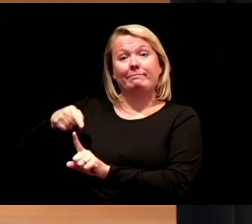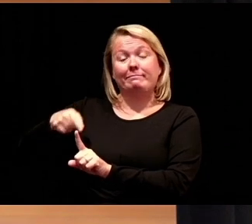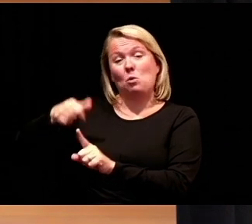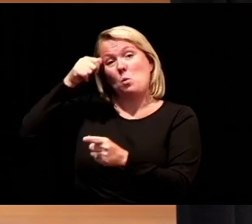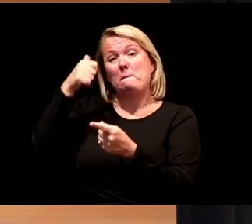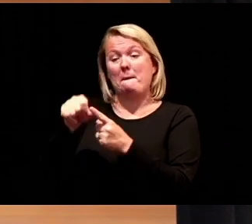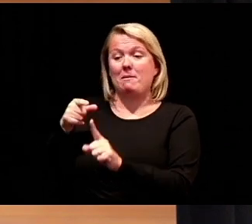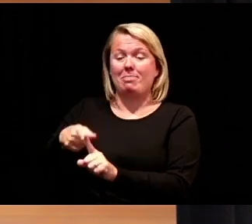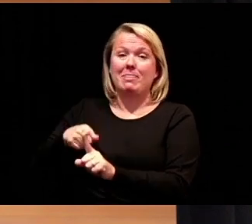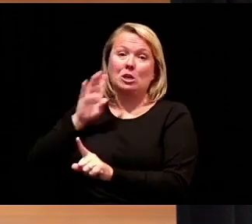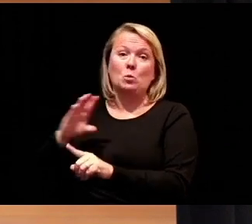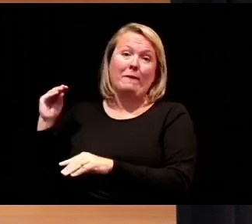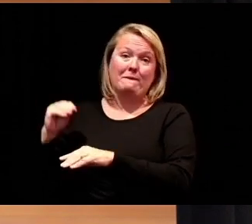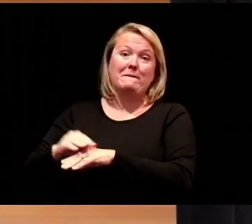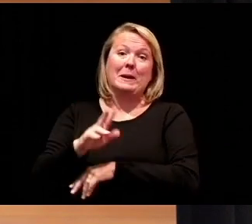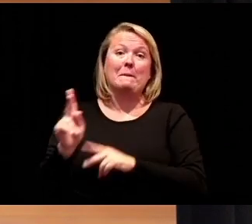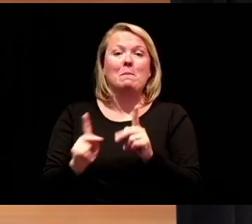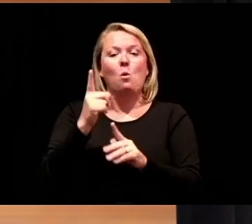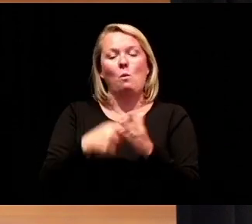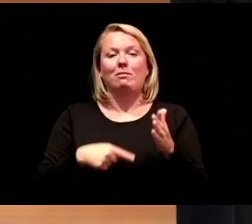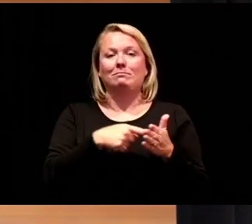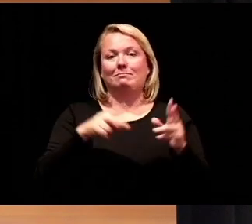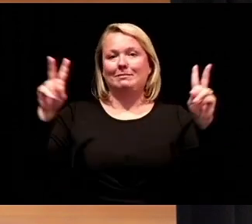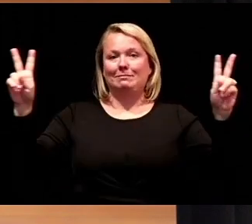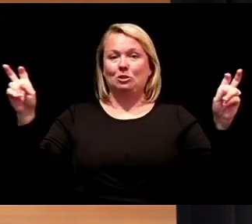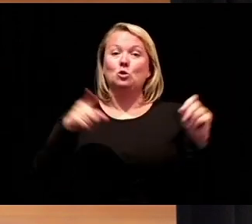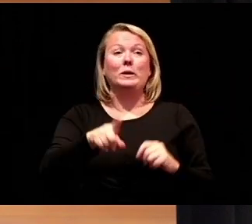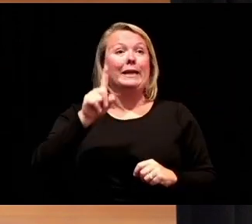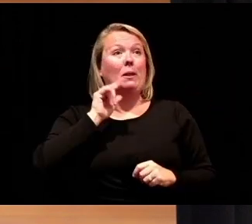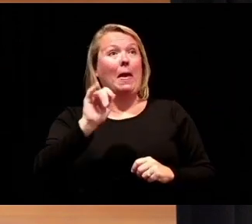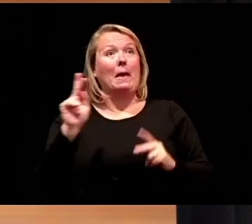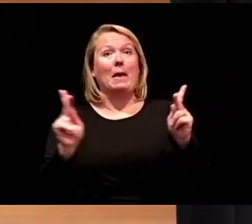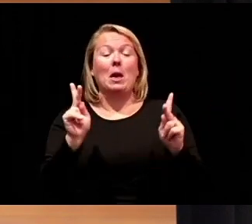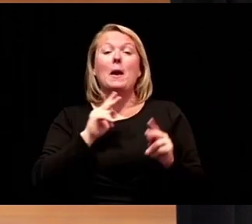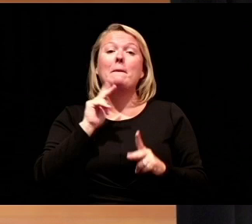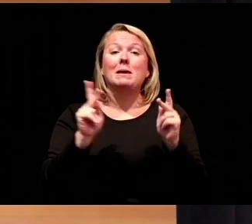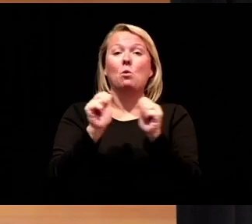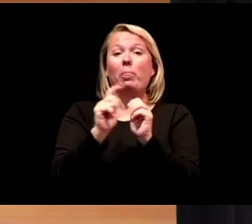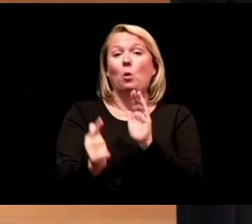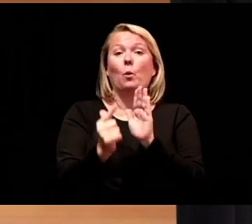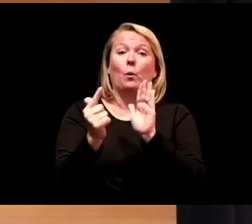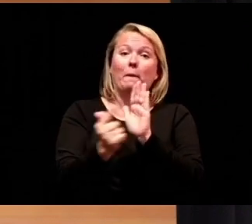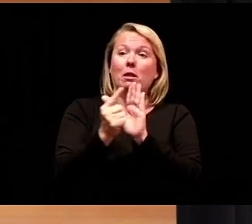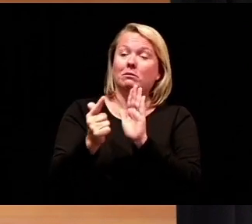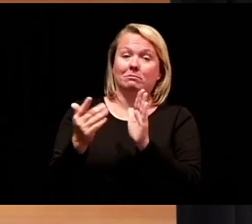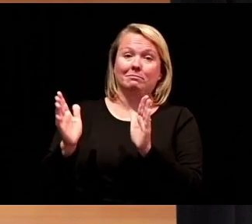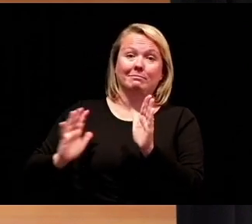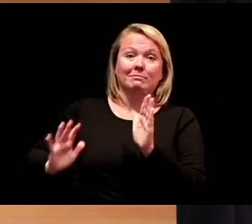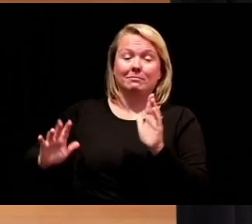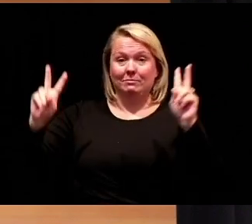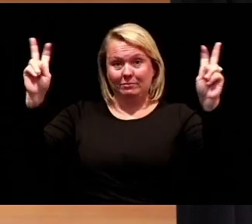is the definition. I use the term people with criminal history, and there's a few different terms that people use,